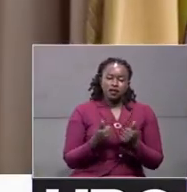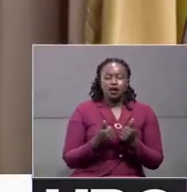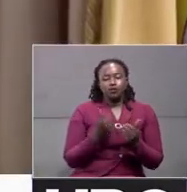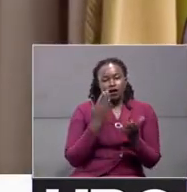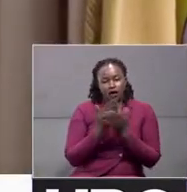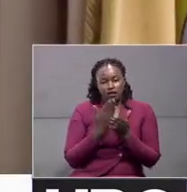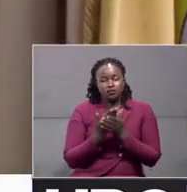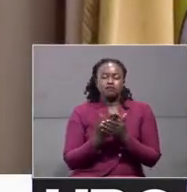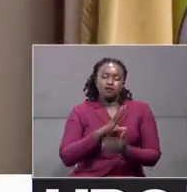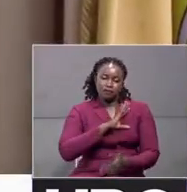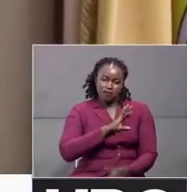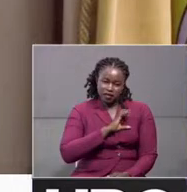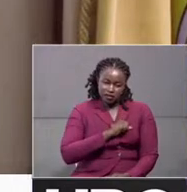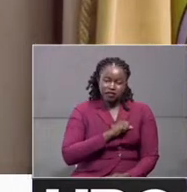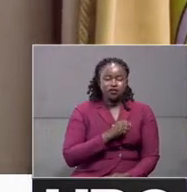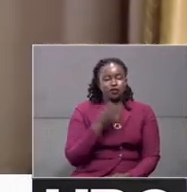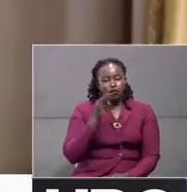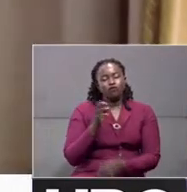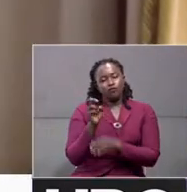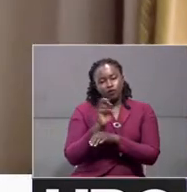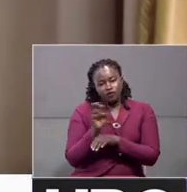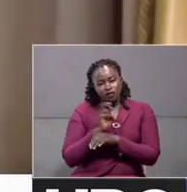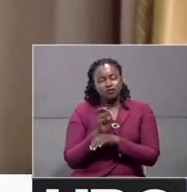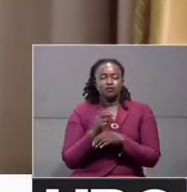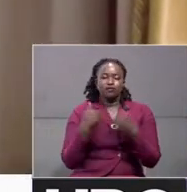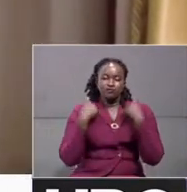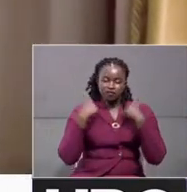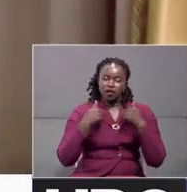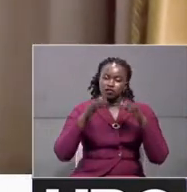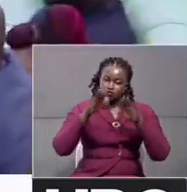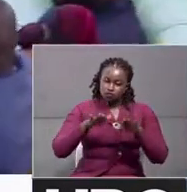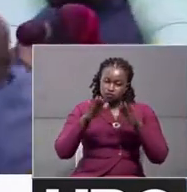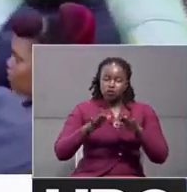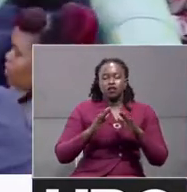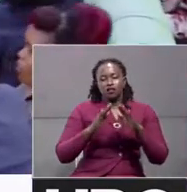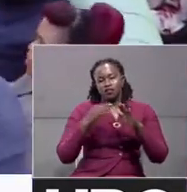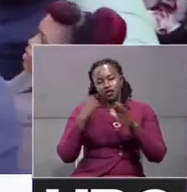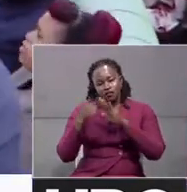for the patience of the presiding officer to calm the situation. Of order.